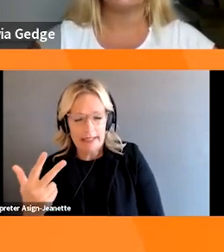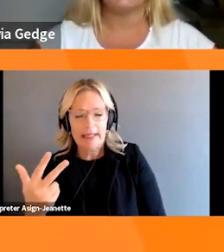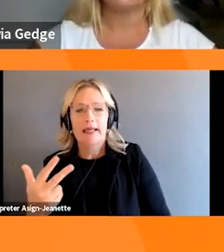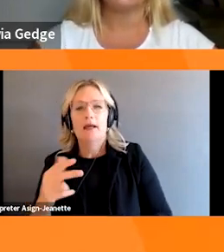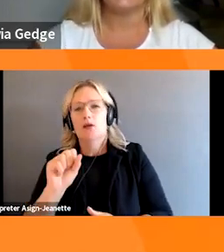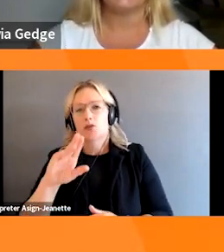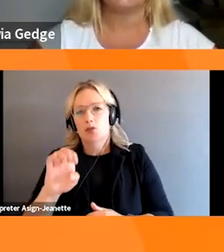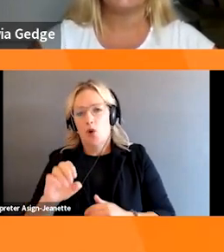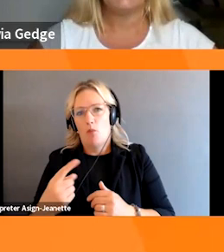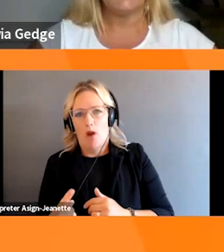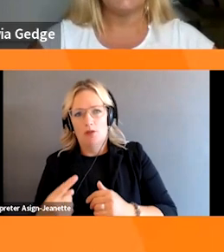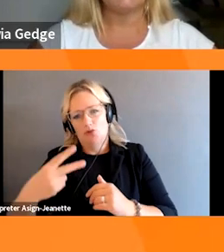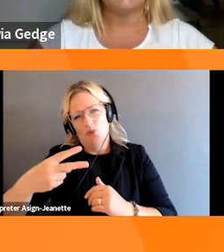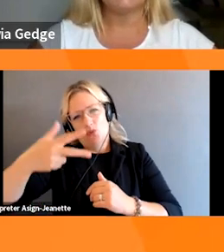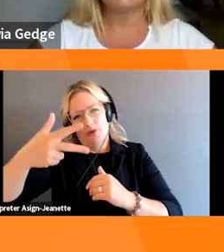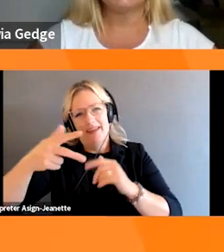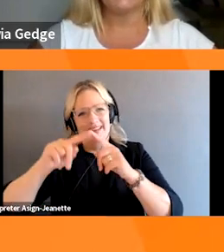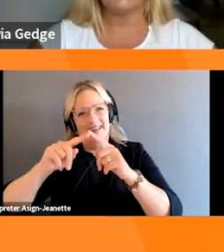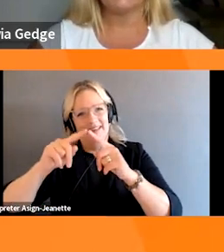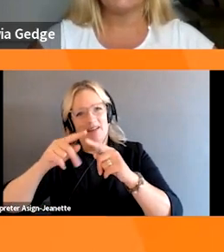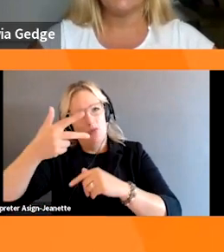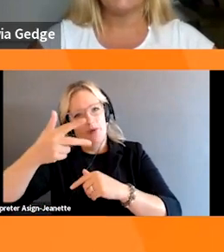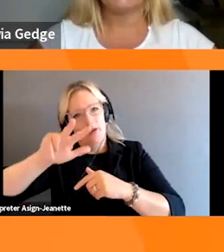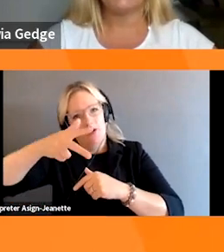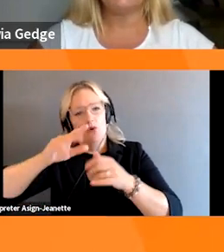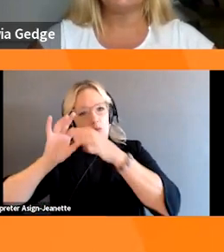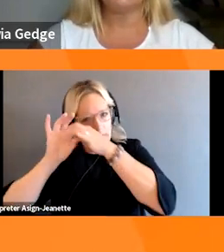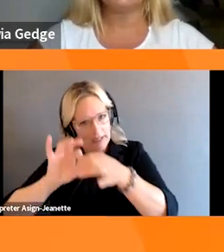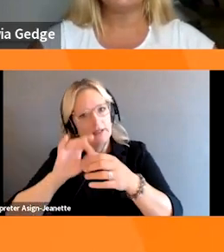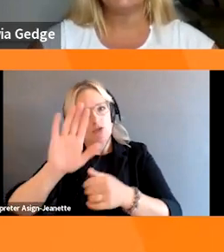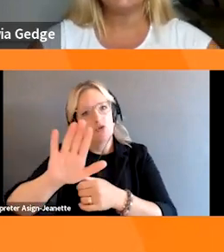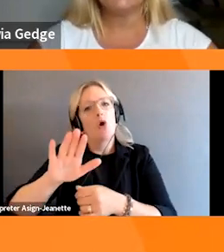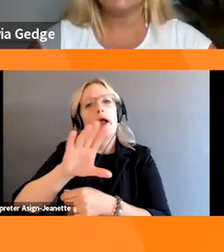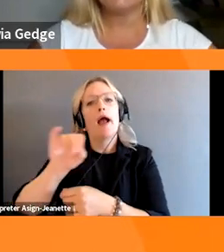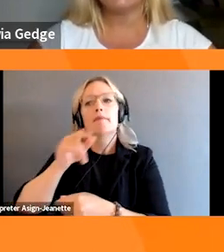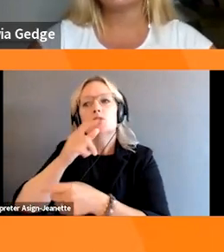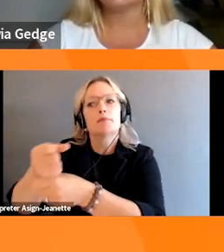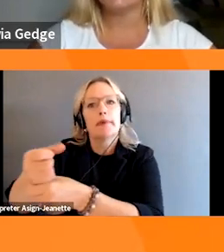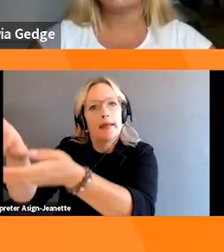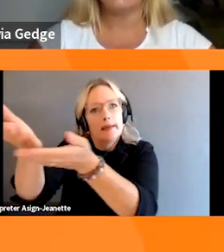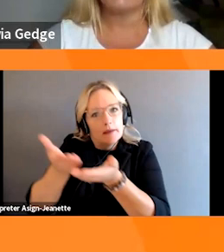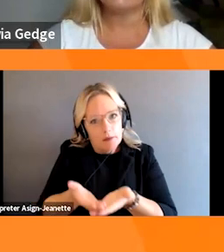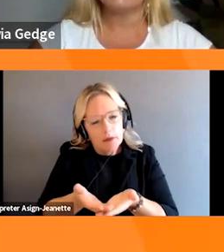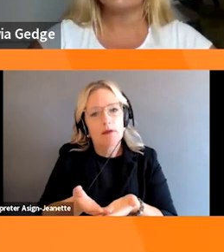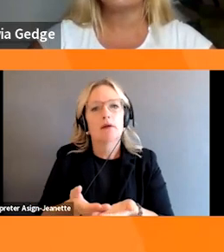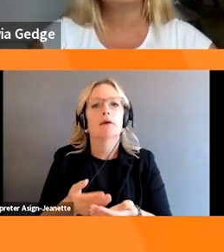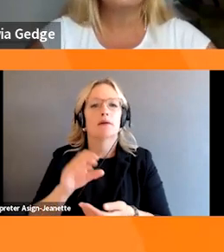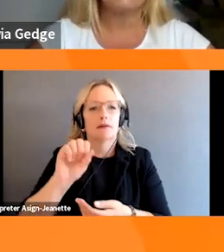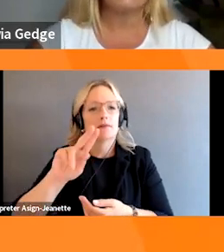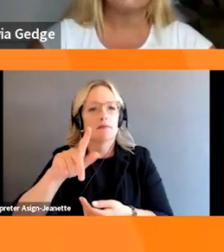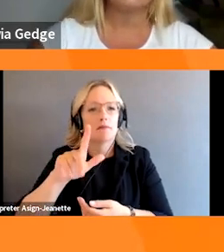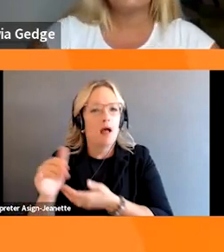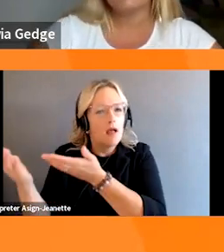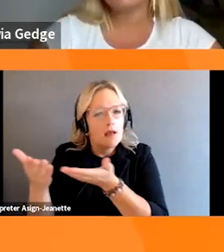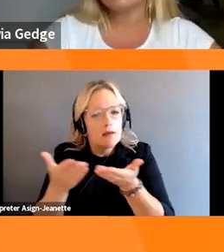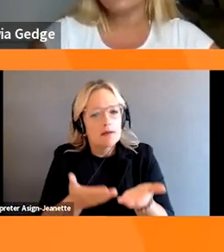your supply chain. And this is where you really need to sort of start looking at the practices. Who